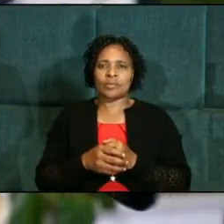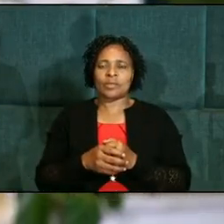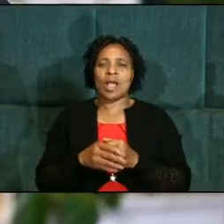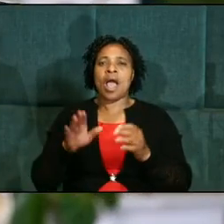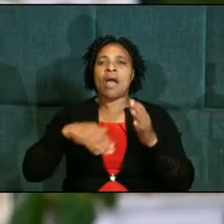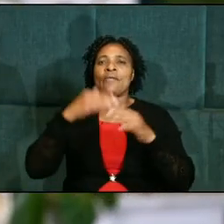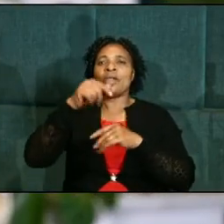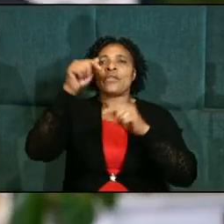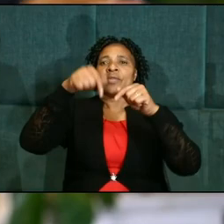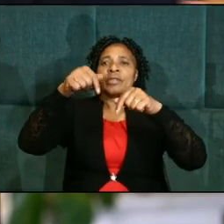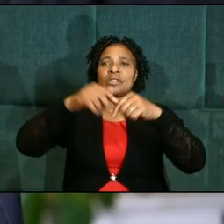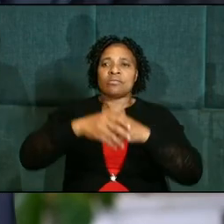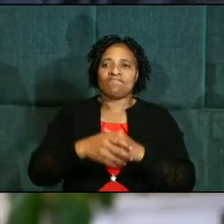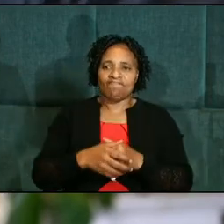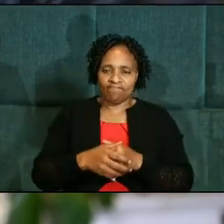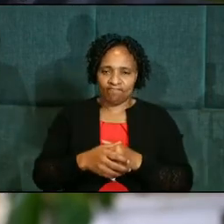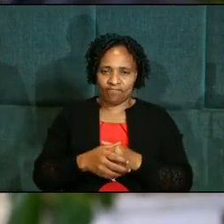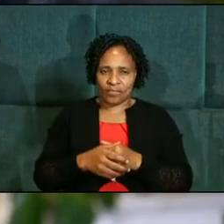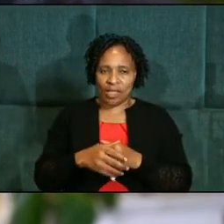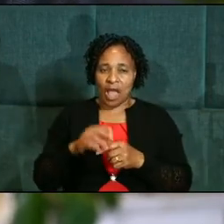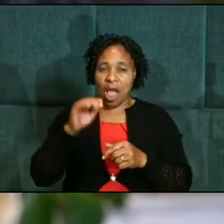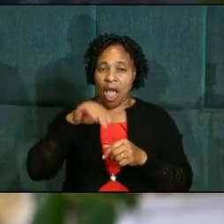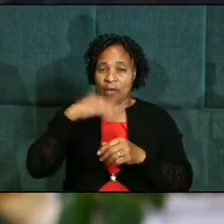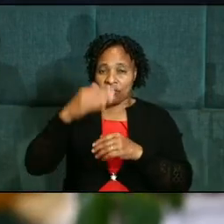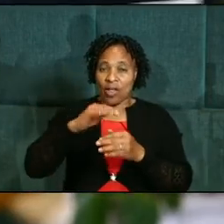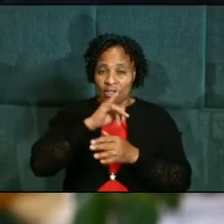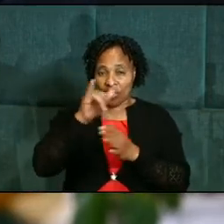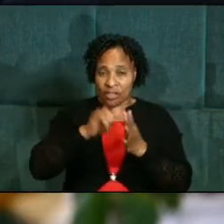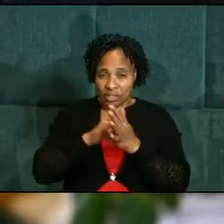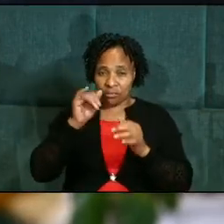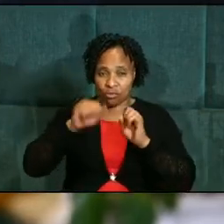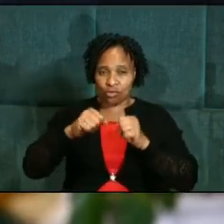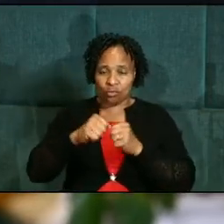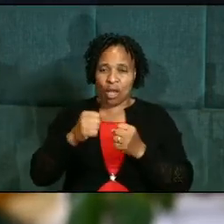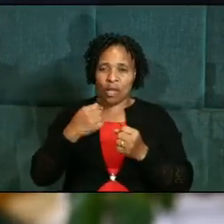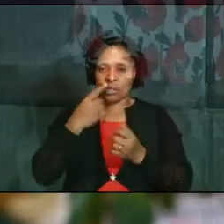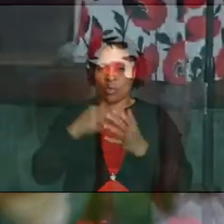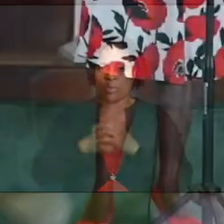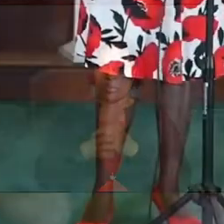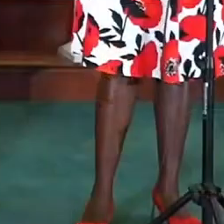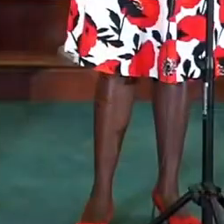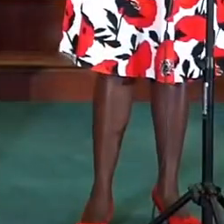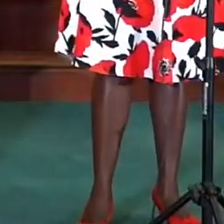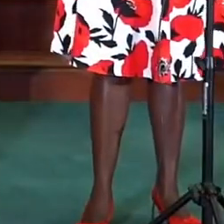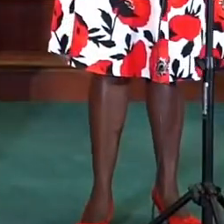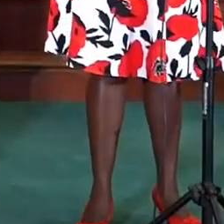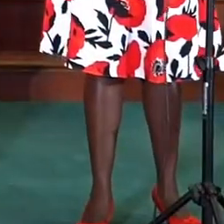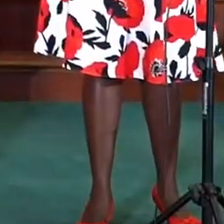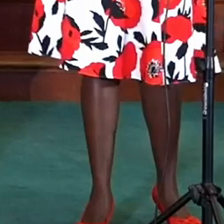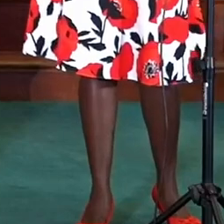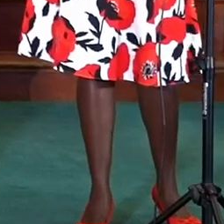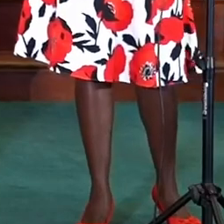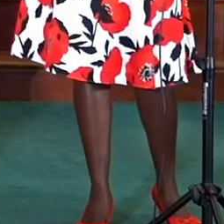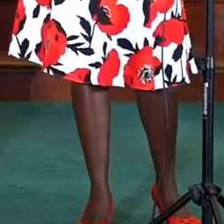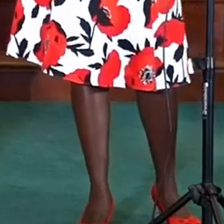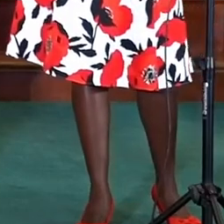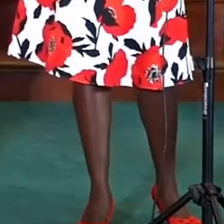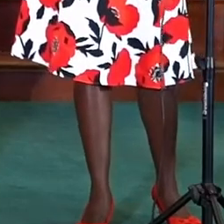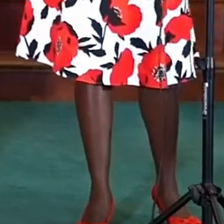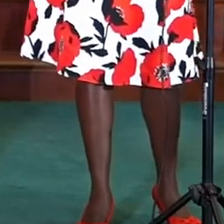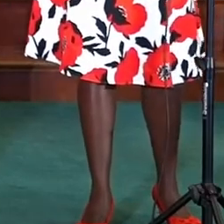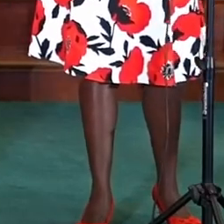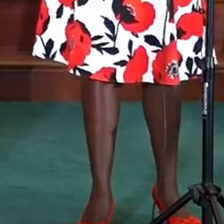after this, we'll pray and go home. Here we go. If you take